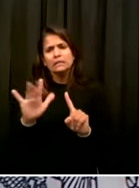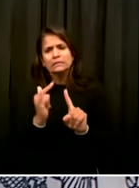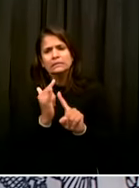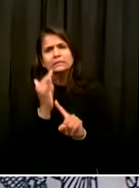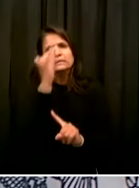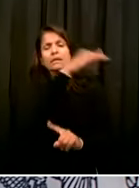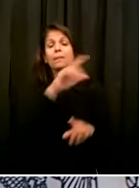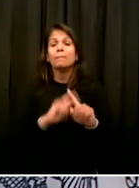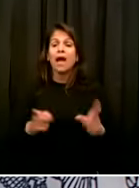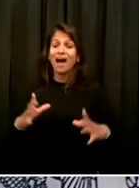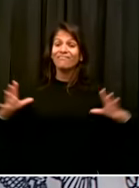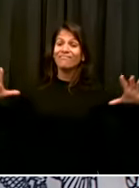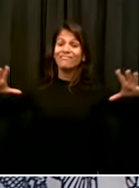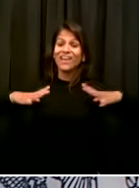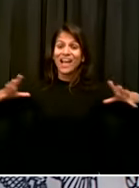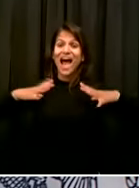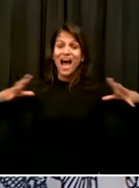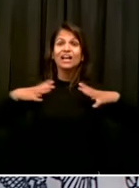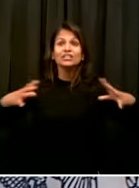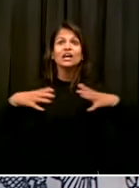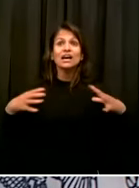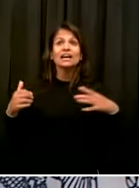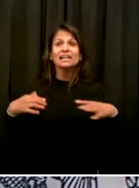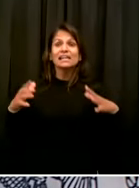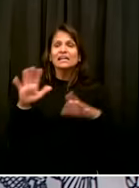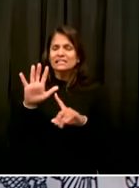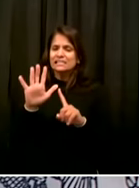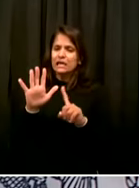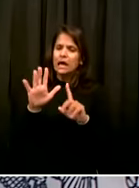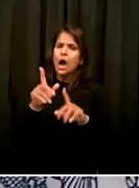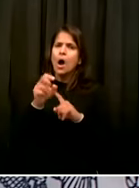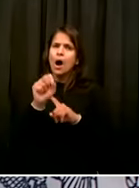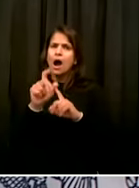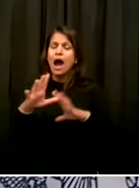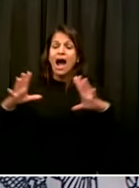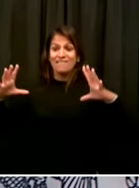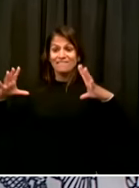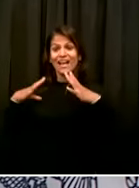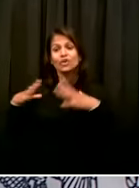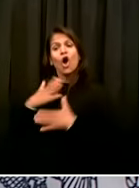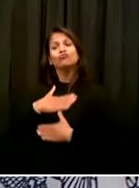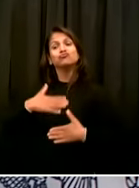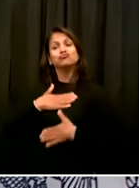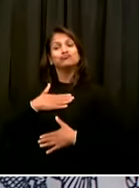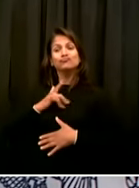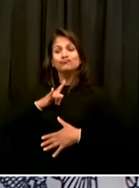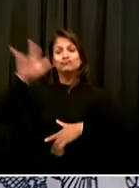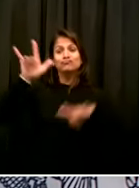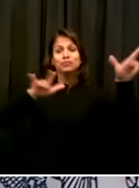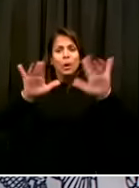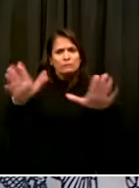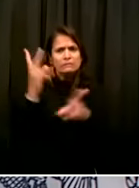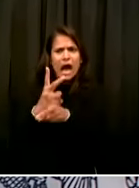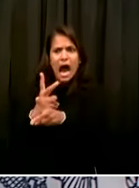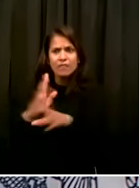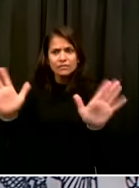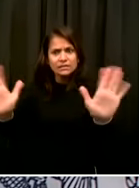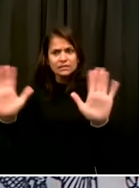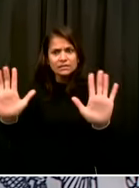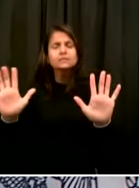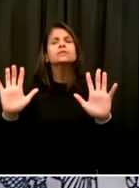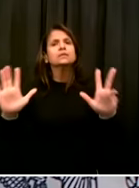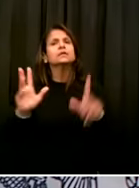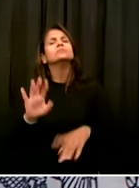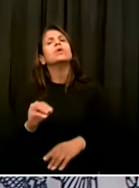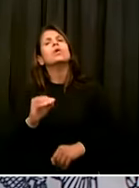law seriously. You have to quarantine upon your return. So we're focused on New